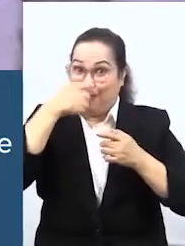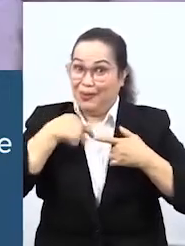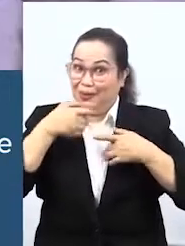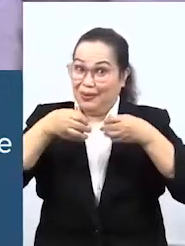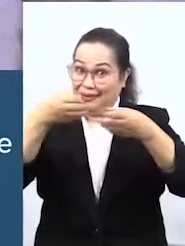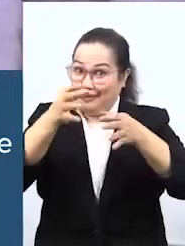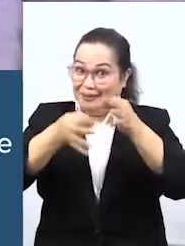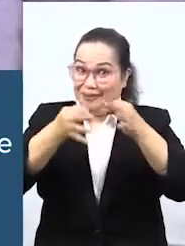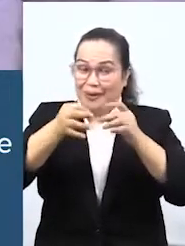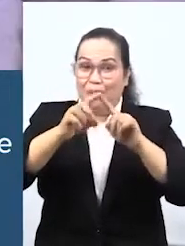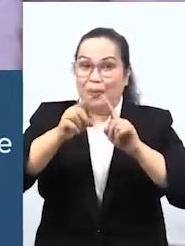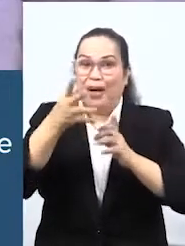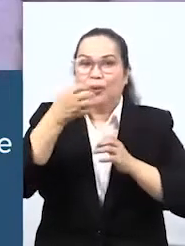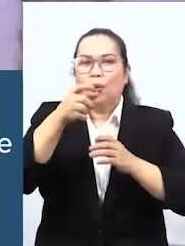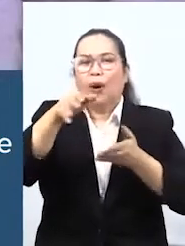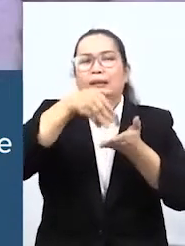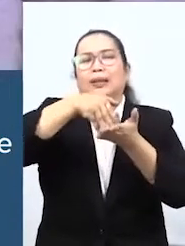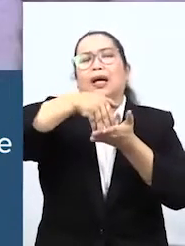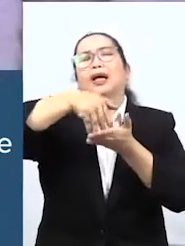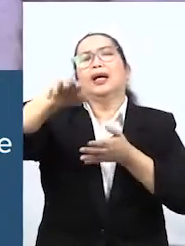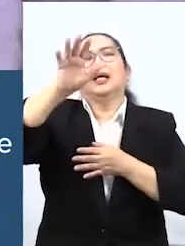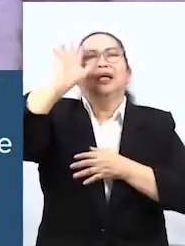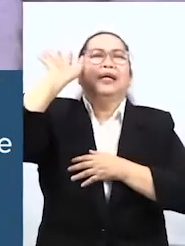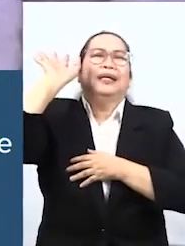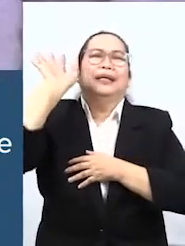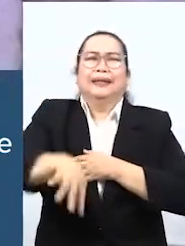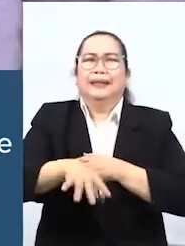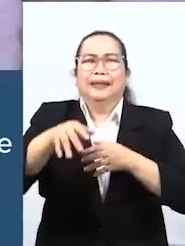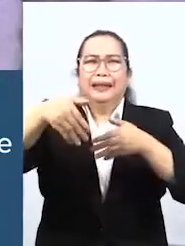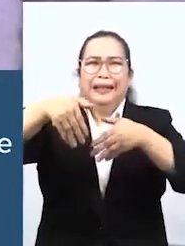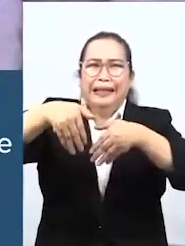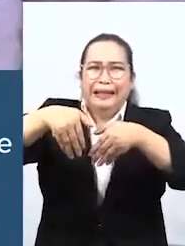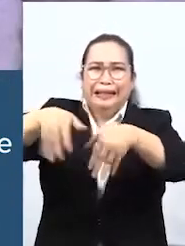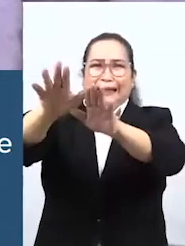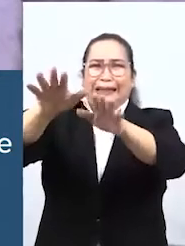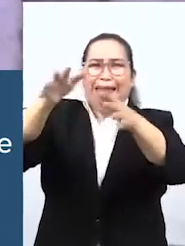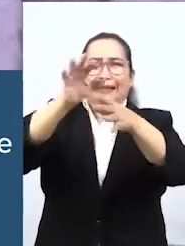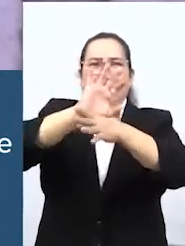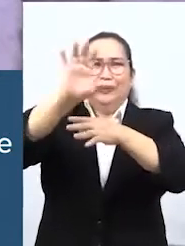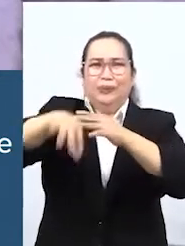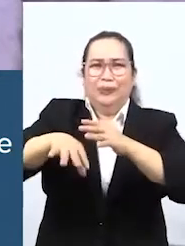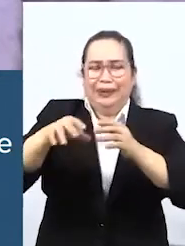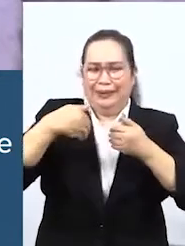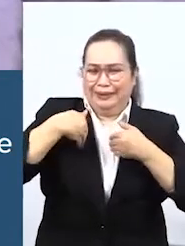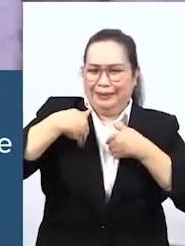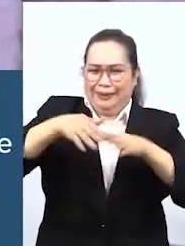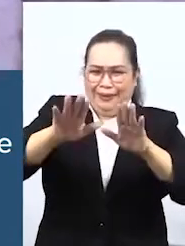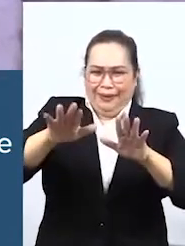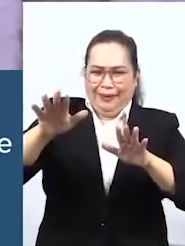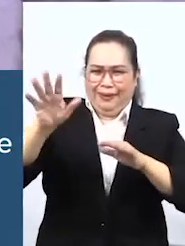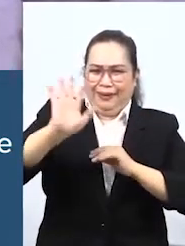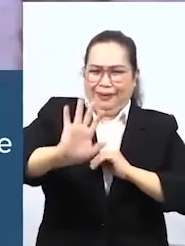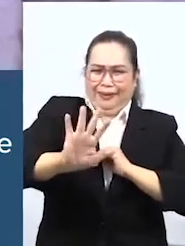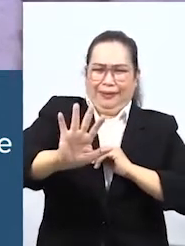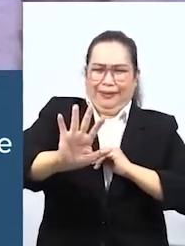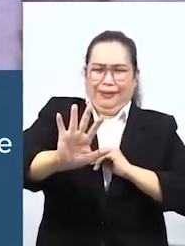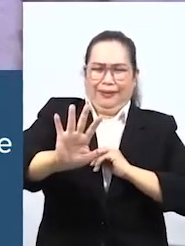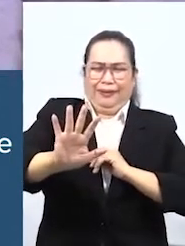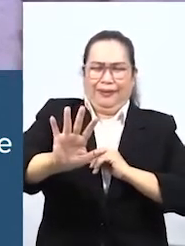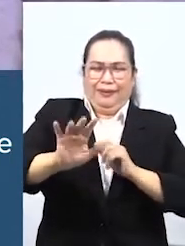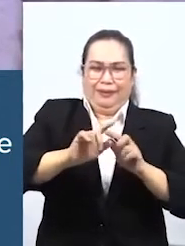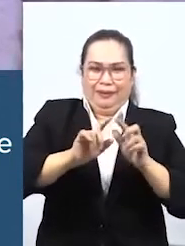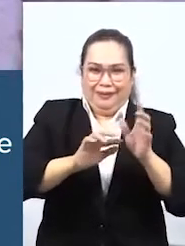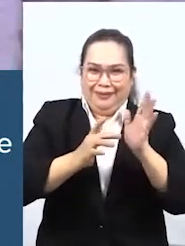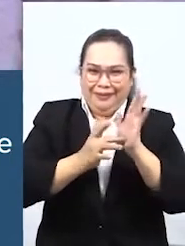but because he wants her off his back that's the story pang klase si